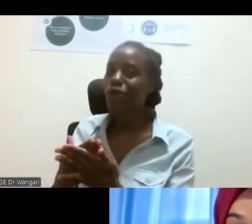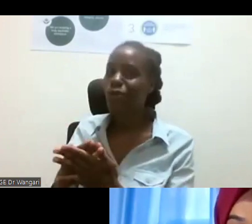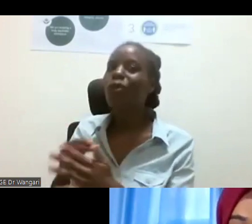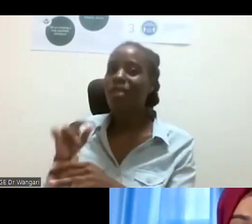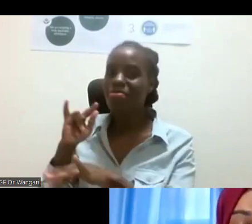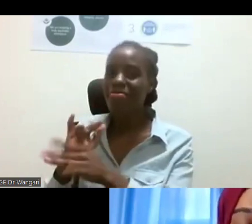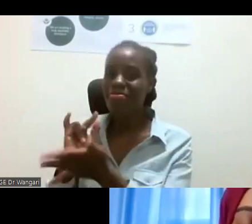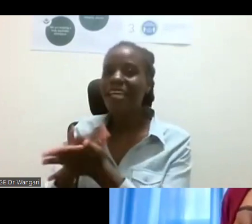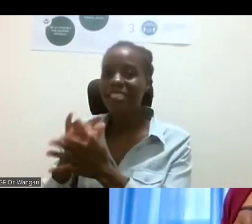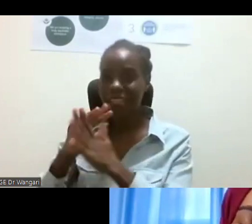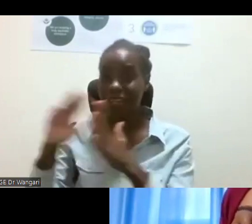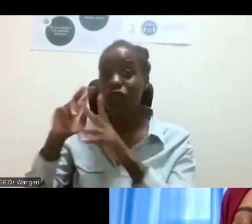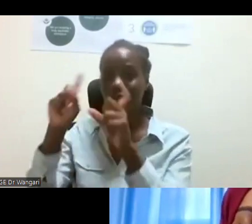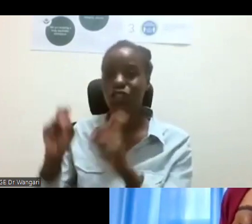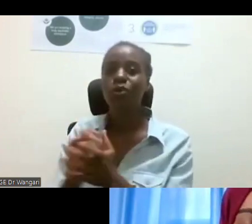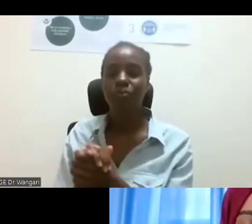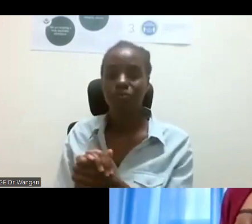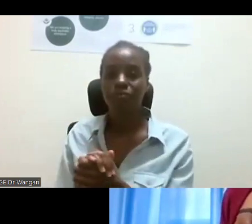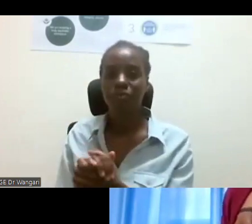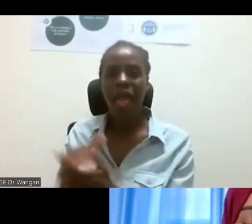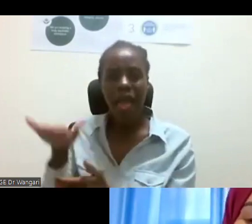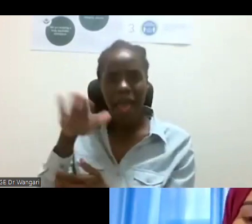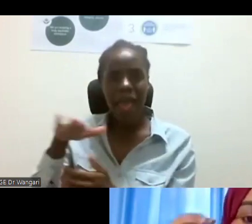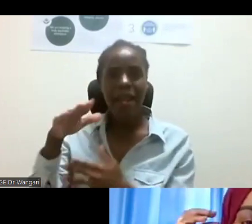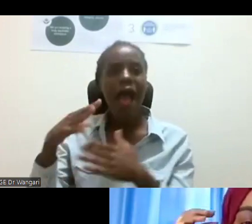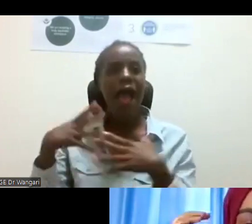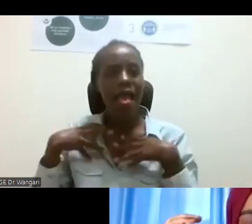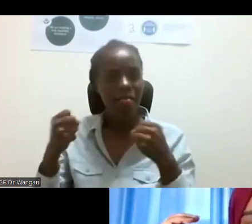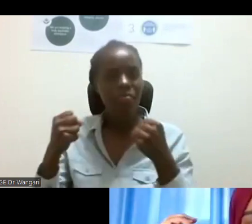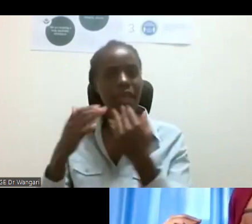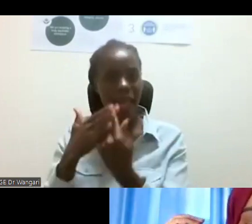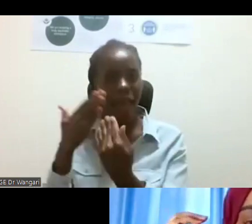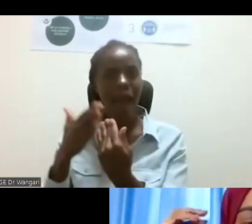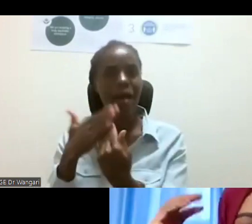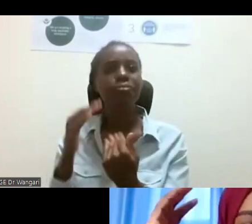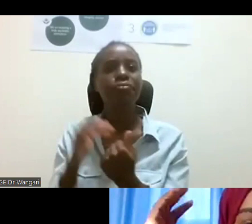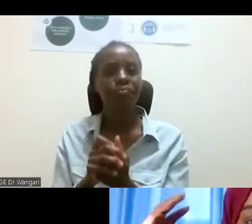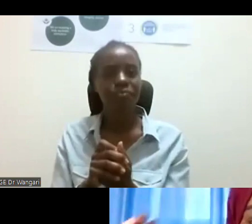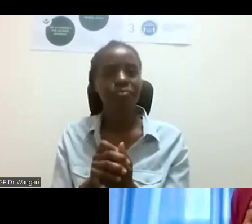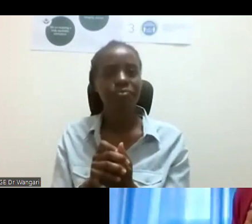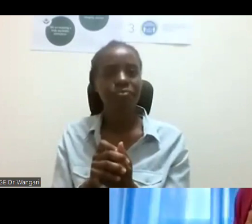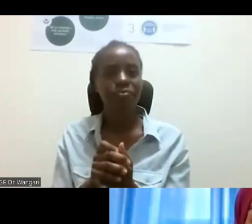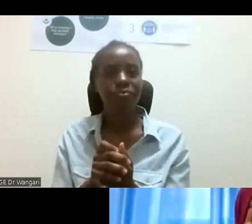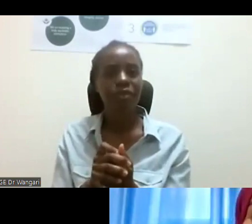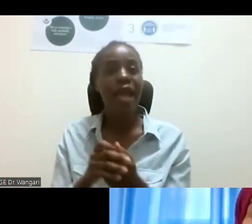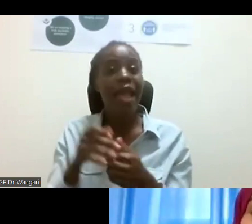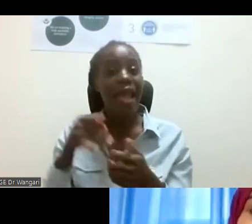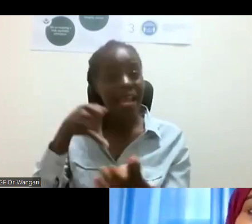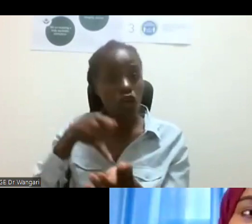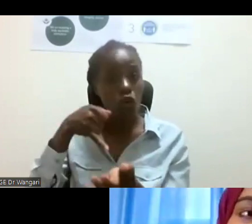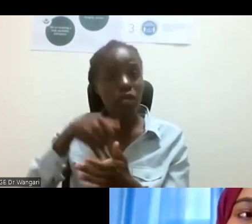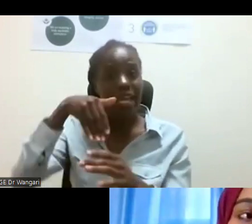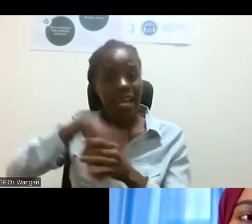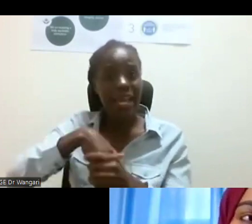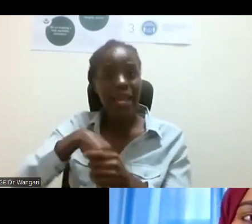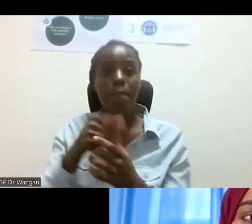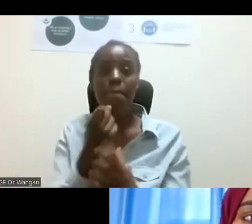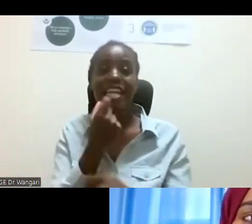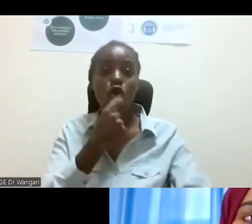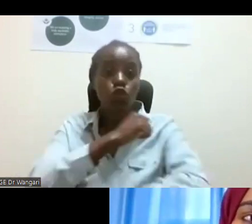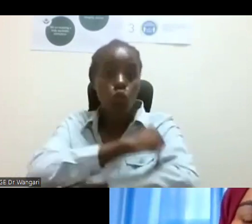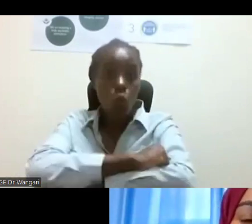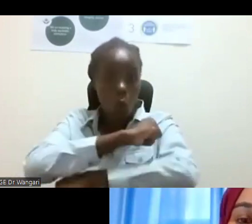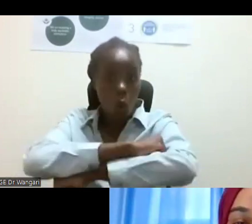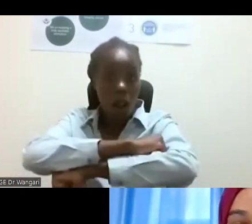as a healthcare, I think at the back of our heads, even back in medical schools,